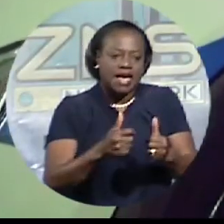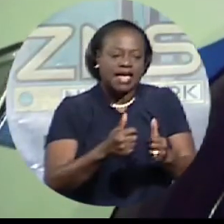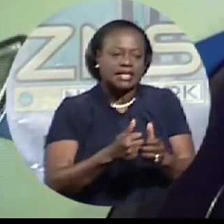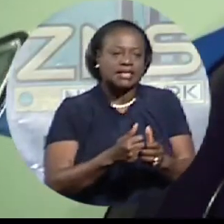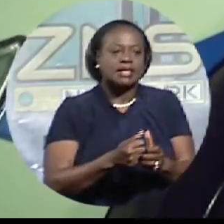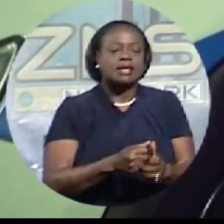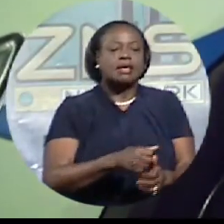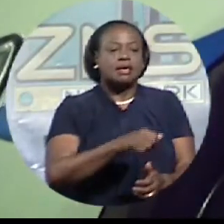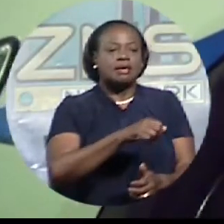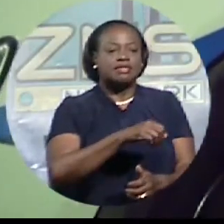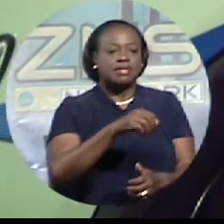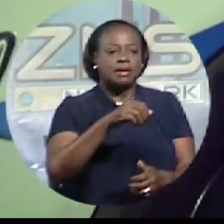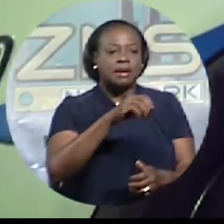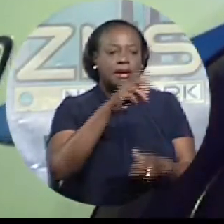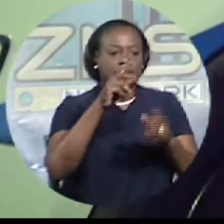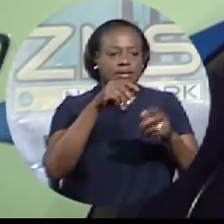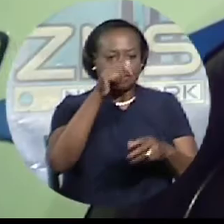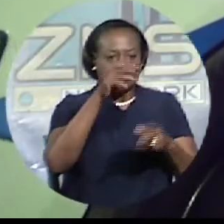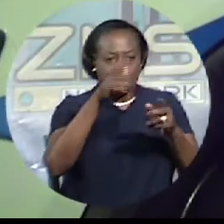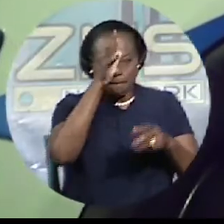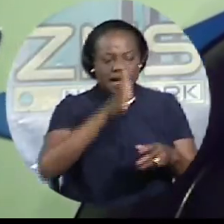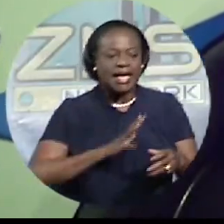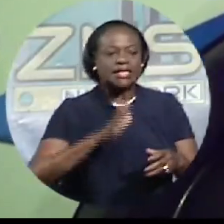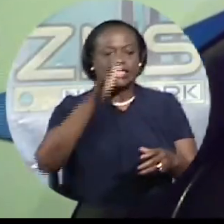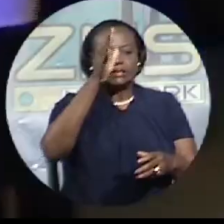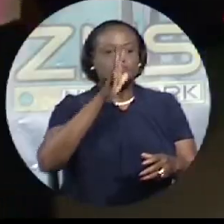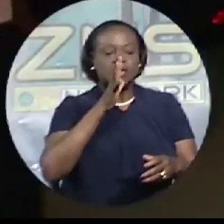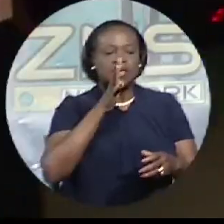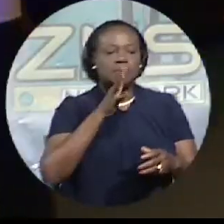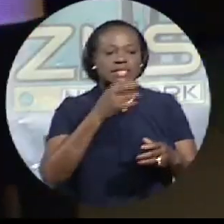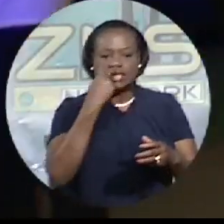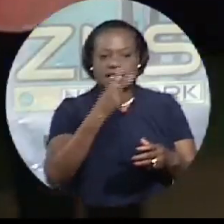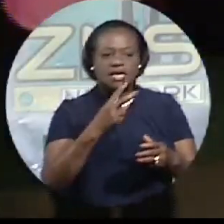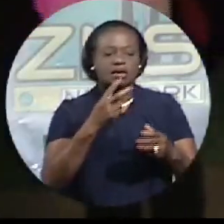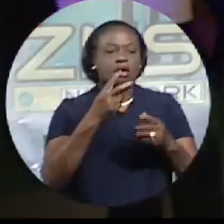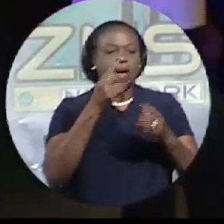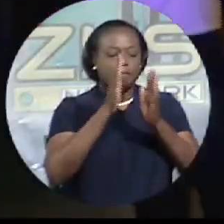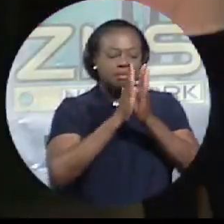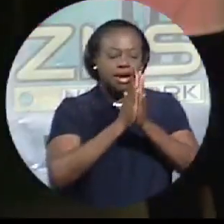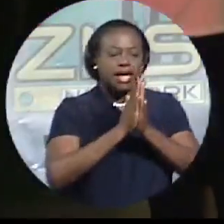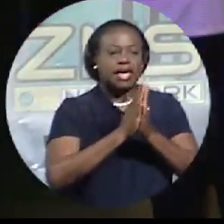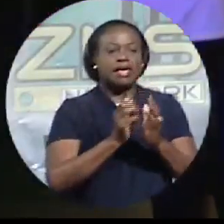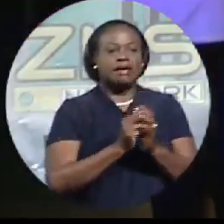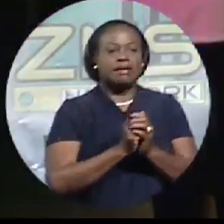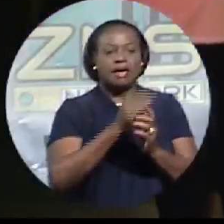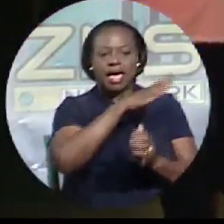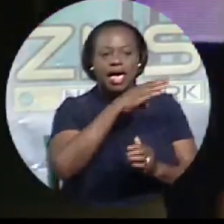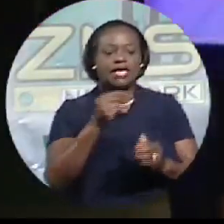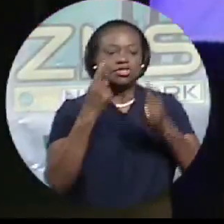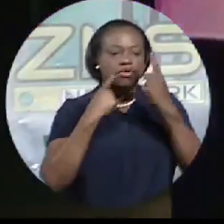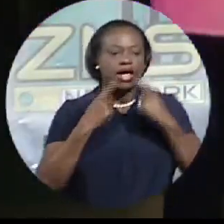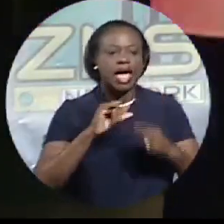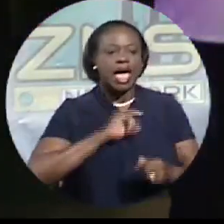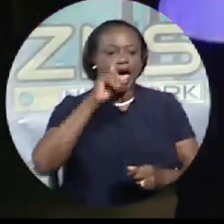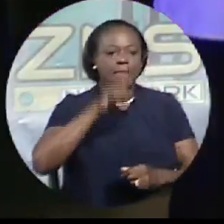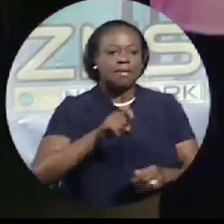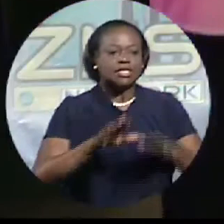seen praying and mourning as she came to grips with the tragic news. I must walk this road here, like many